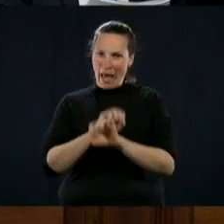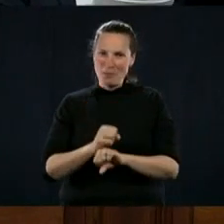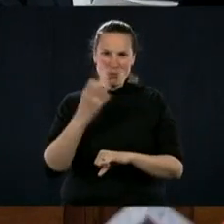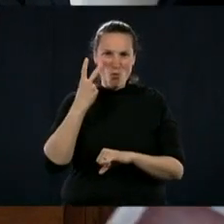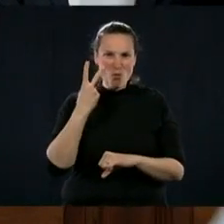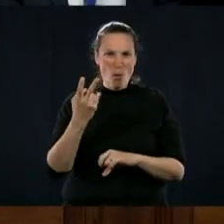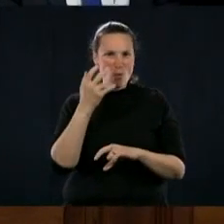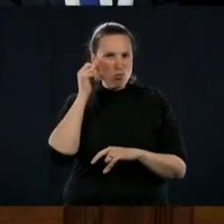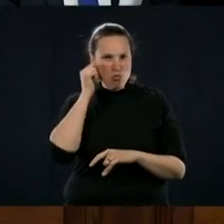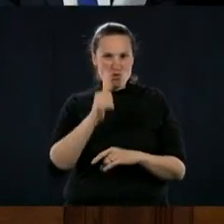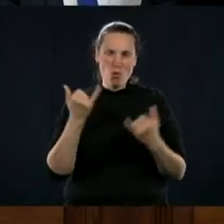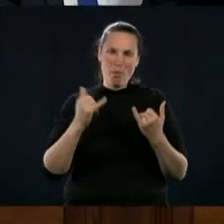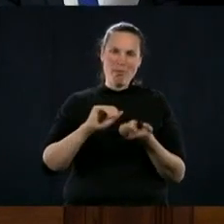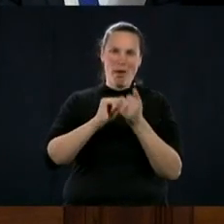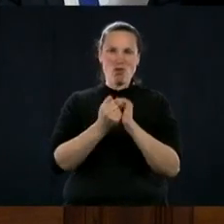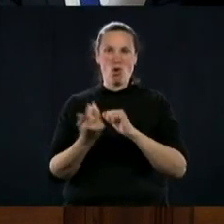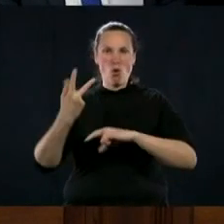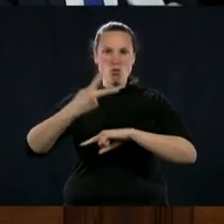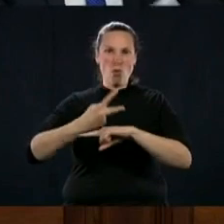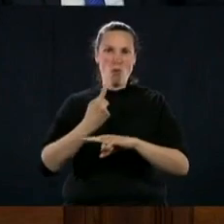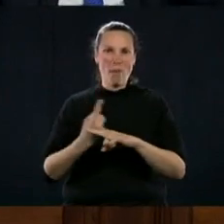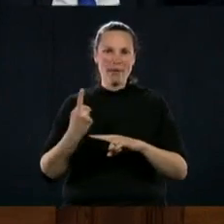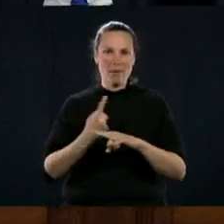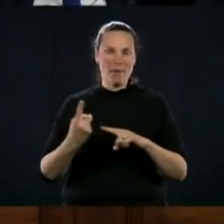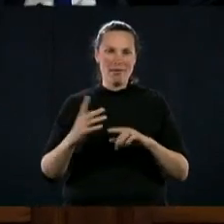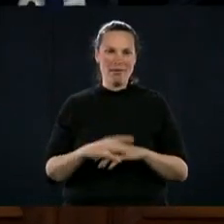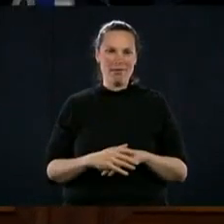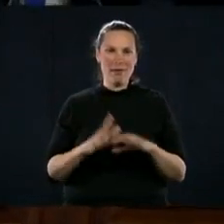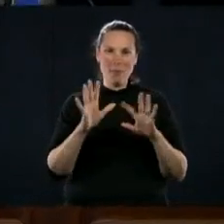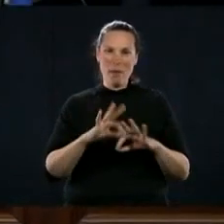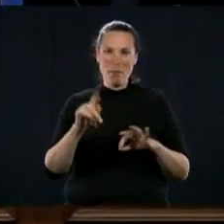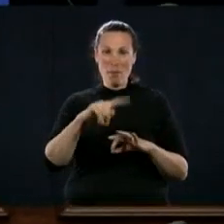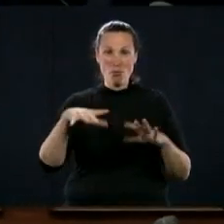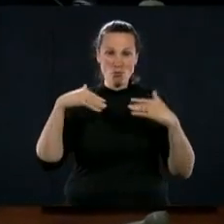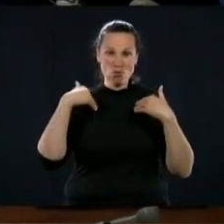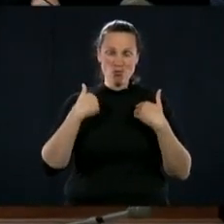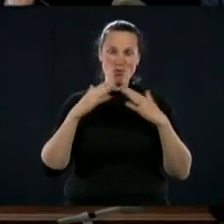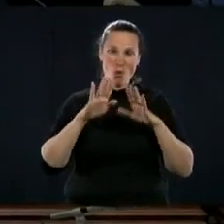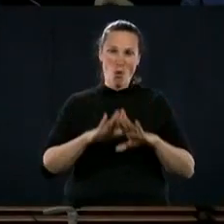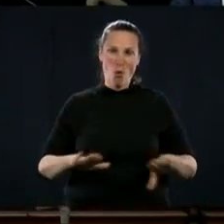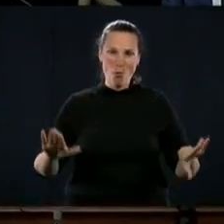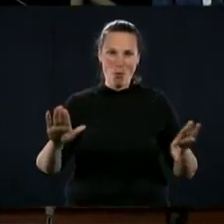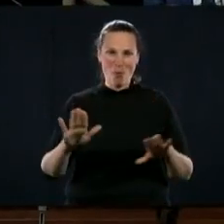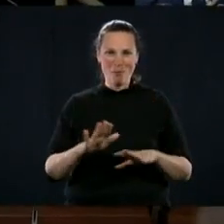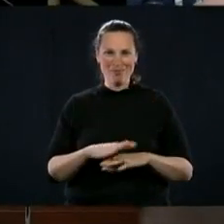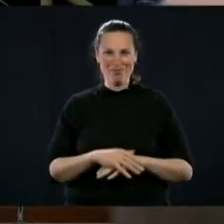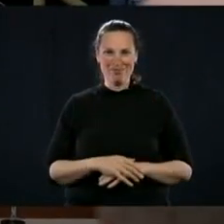Thank you, everyone. But we also want you to all rest.